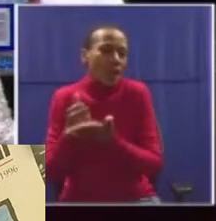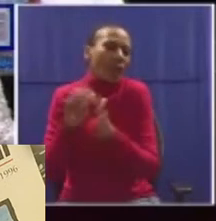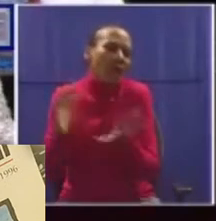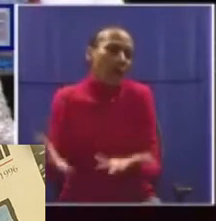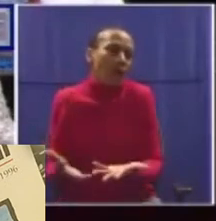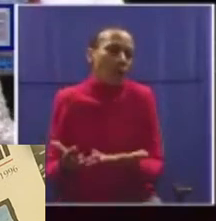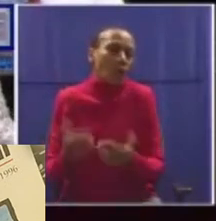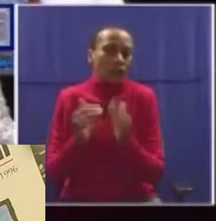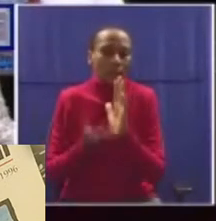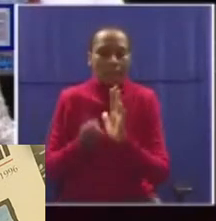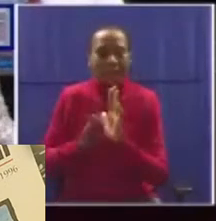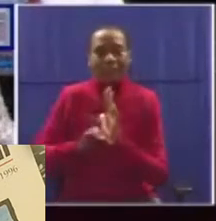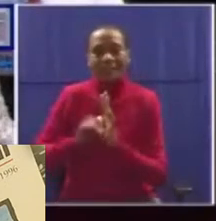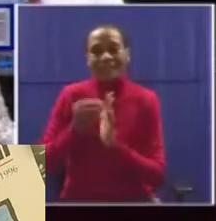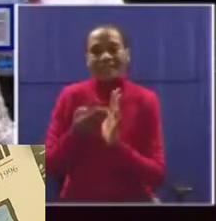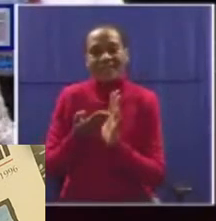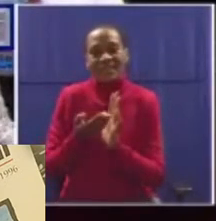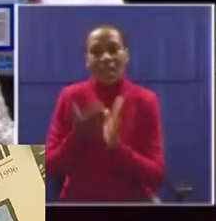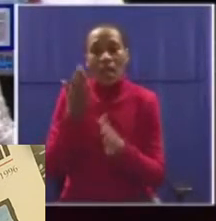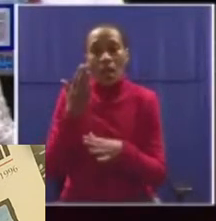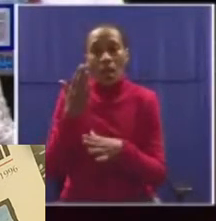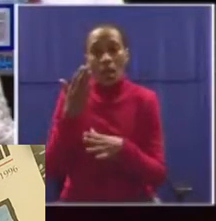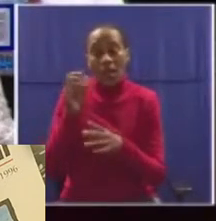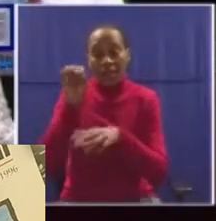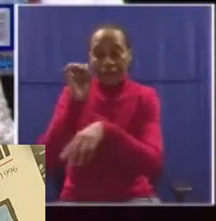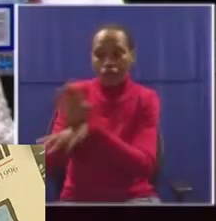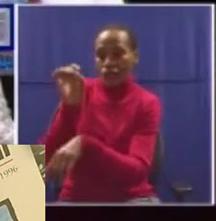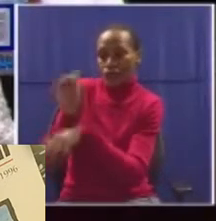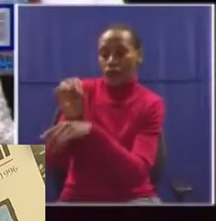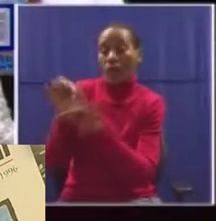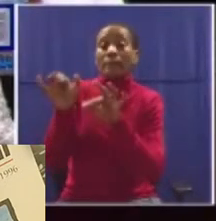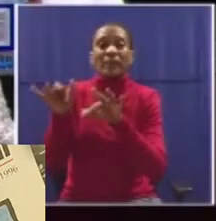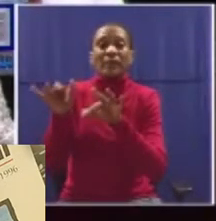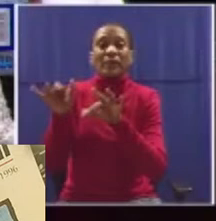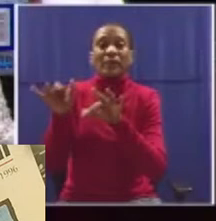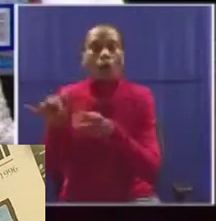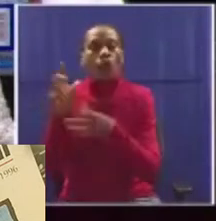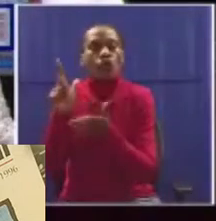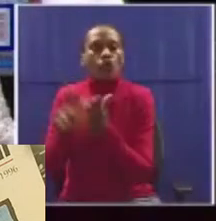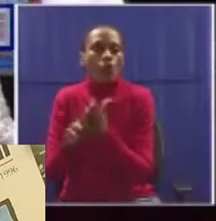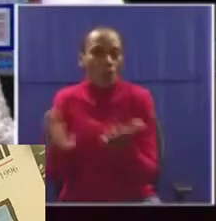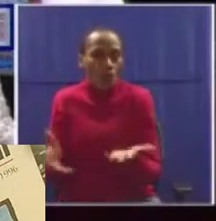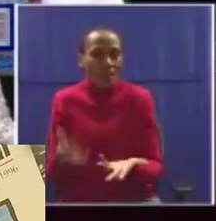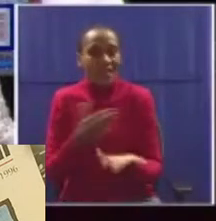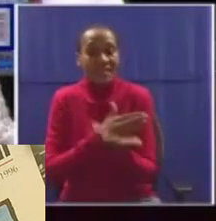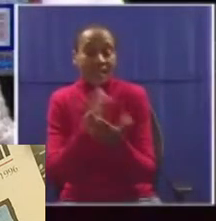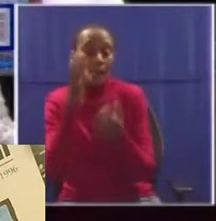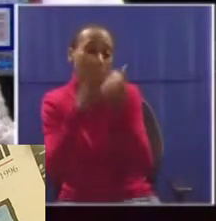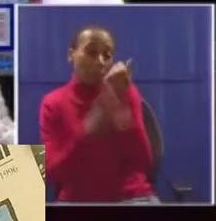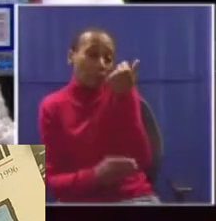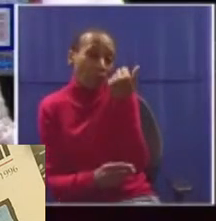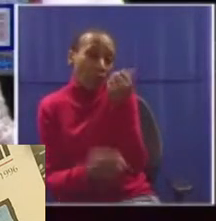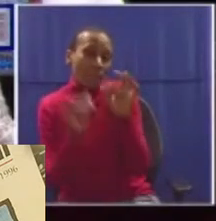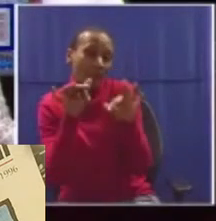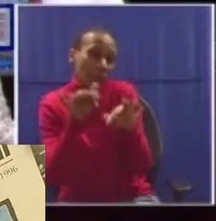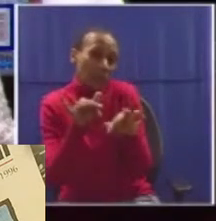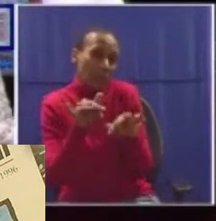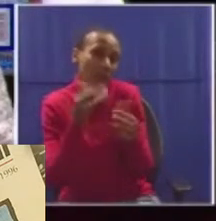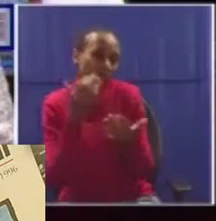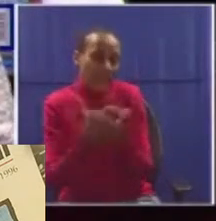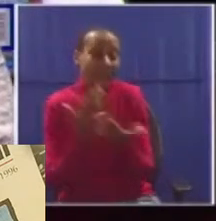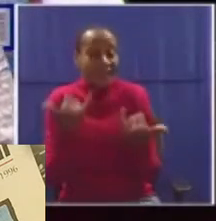in the increased provision of legal advice and representation for the poor and the missing middle